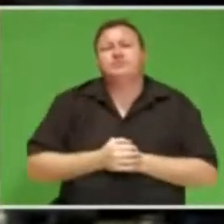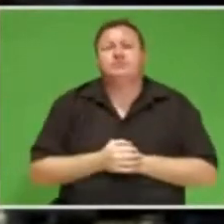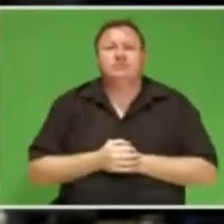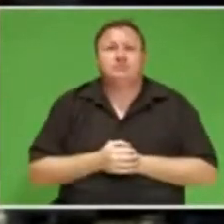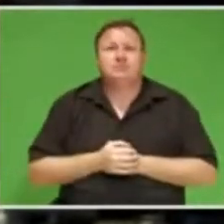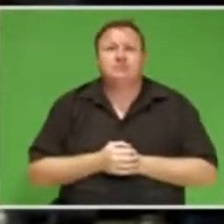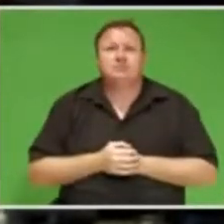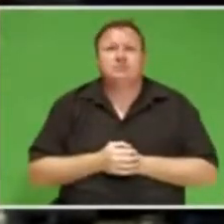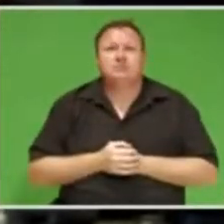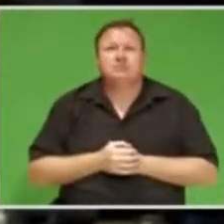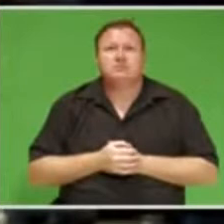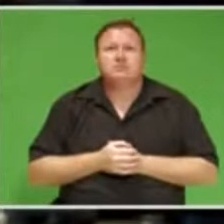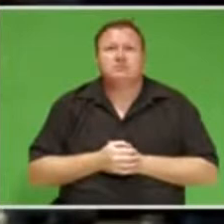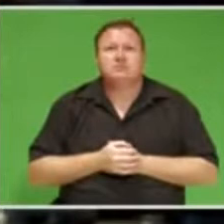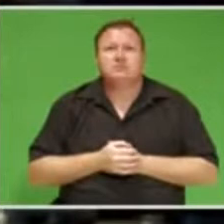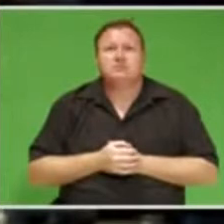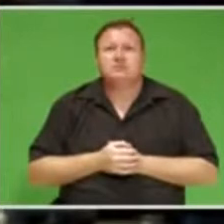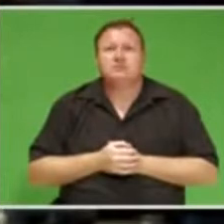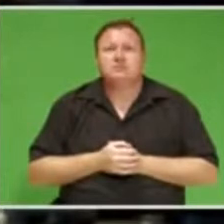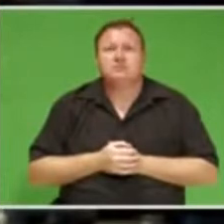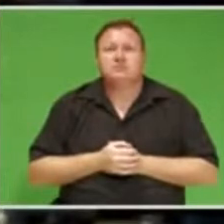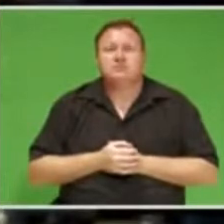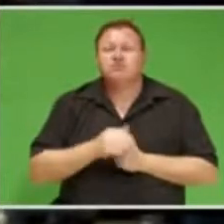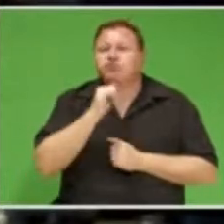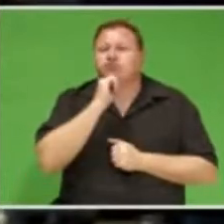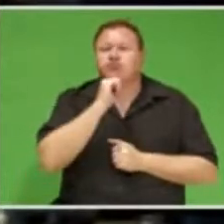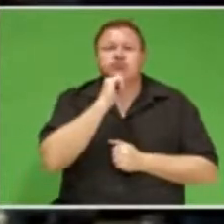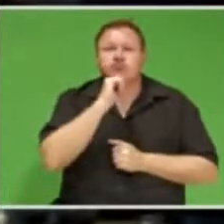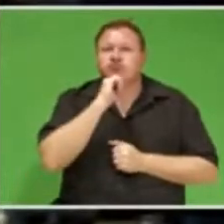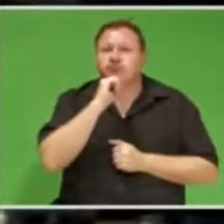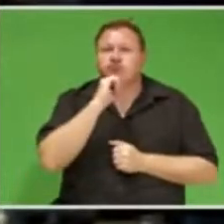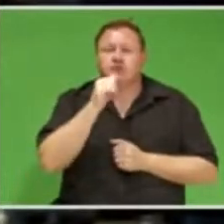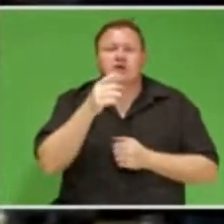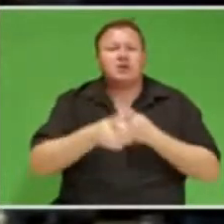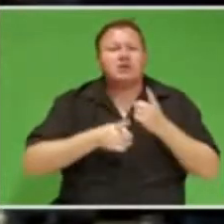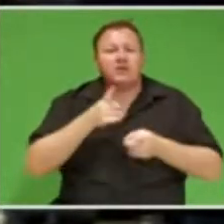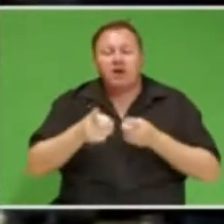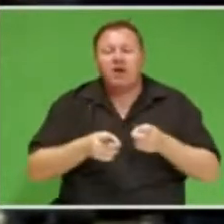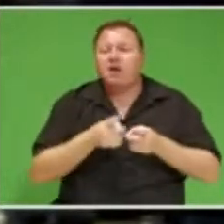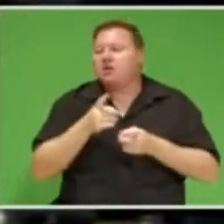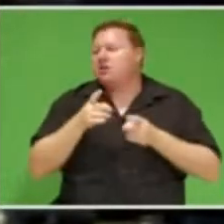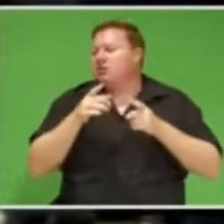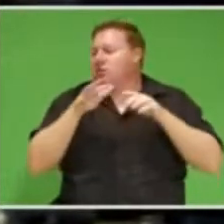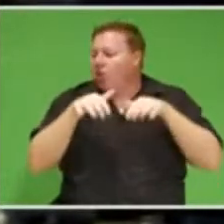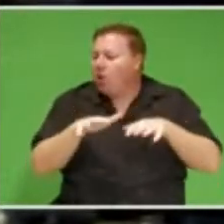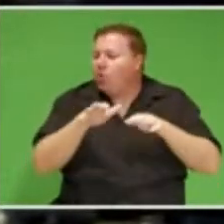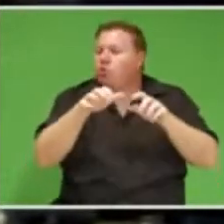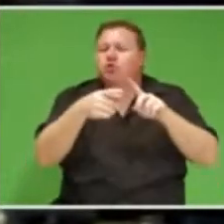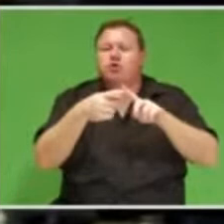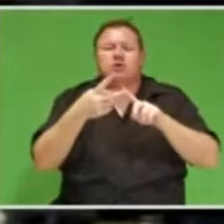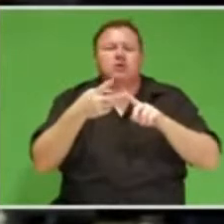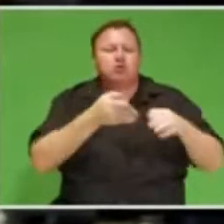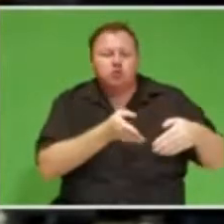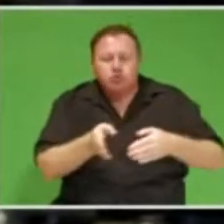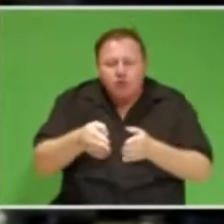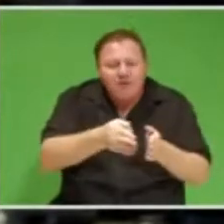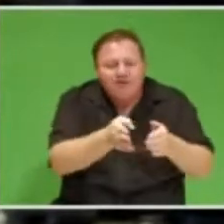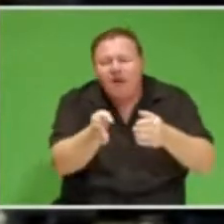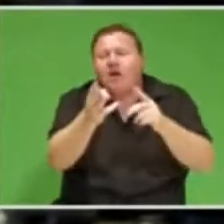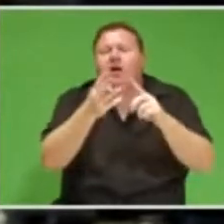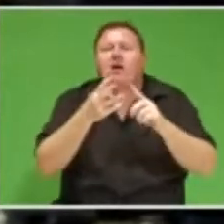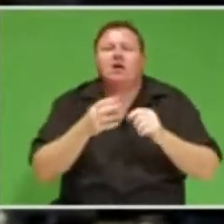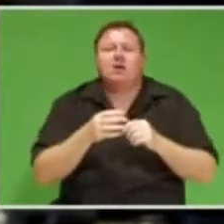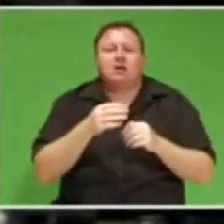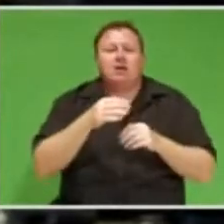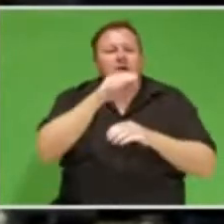We are not a nation defined by the oceans and the rivers that form